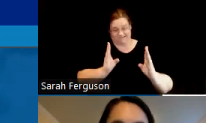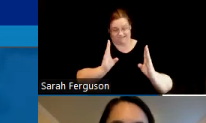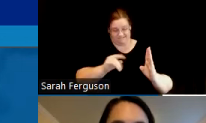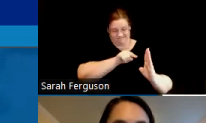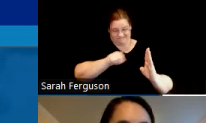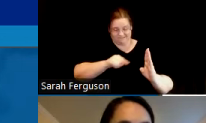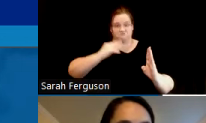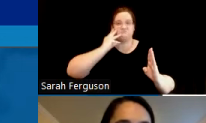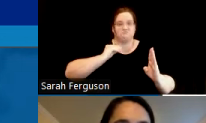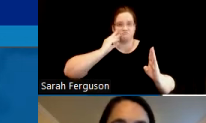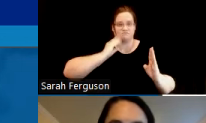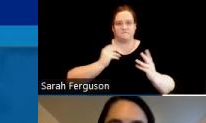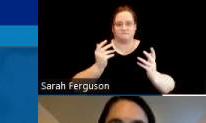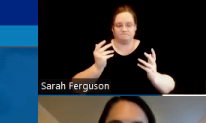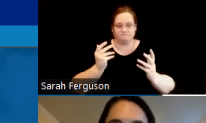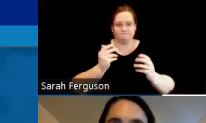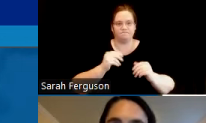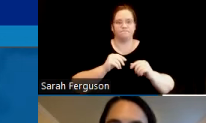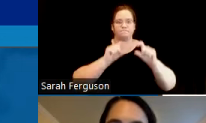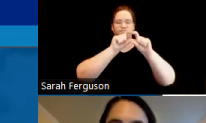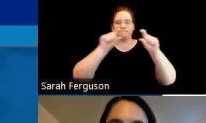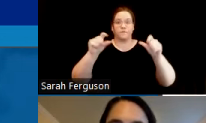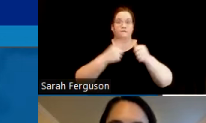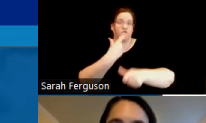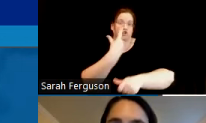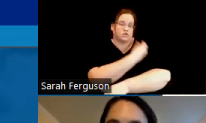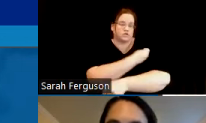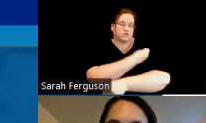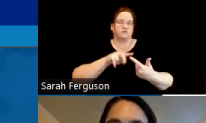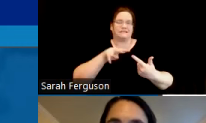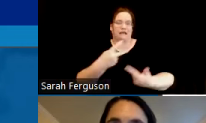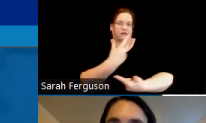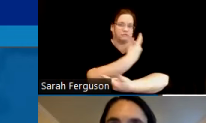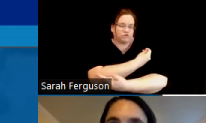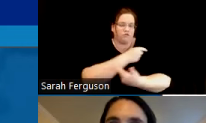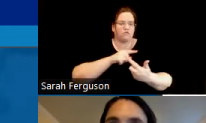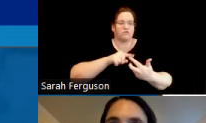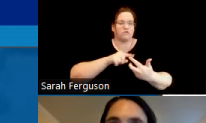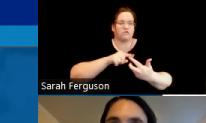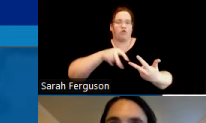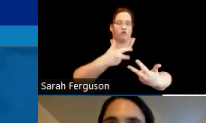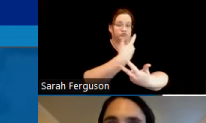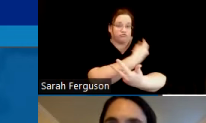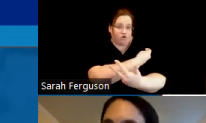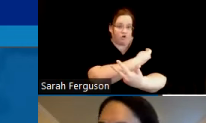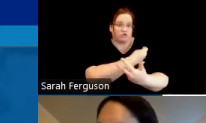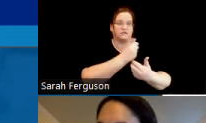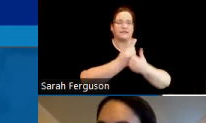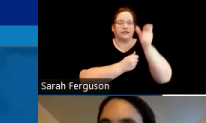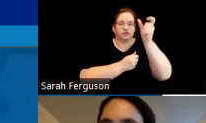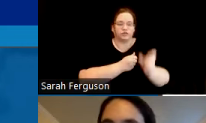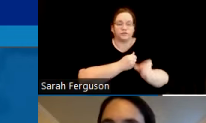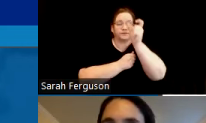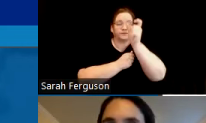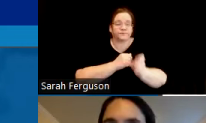the top line is dose 1, middle line is dose 2, and the bottom line is dose 3. In each column,